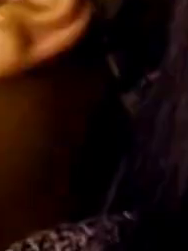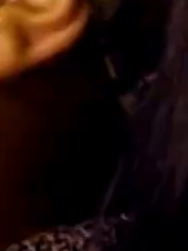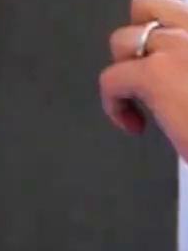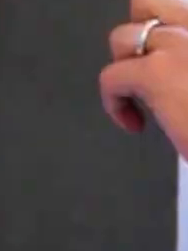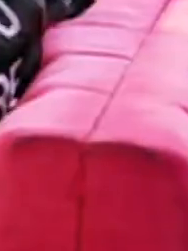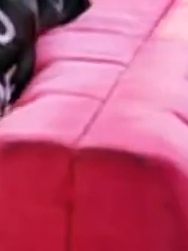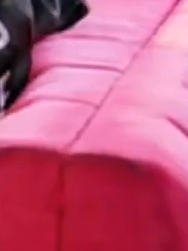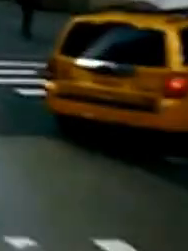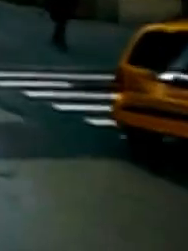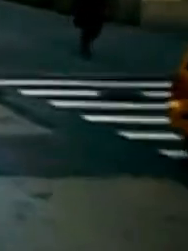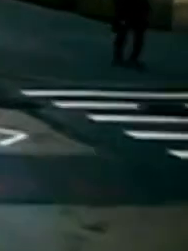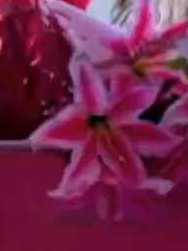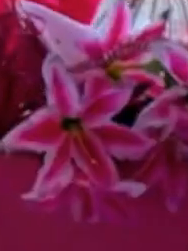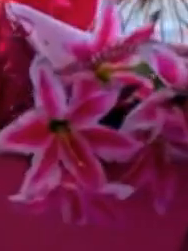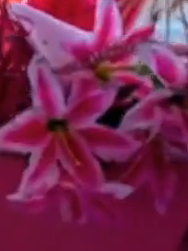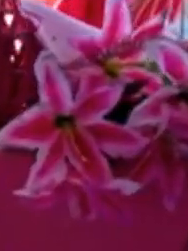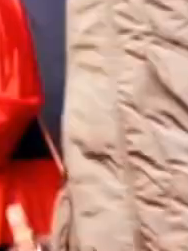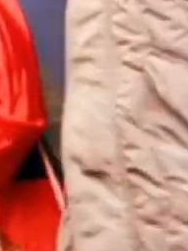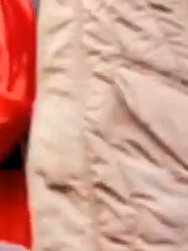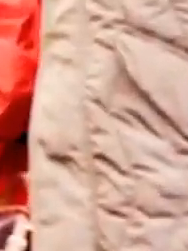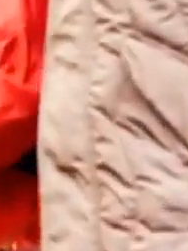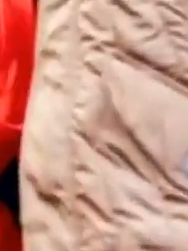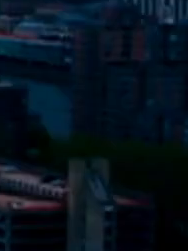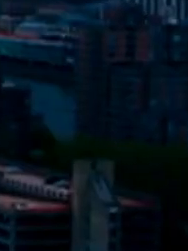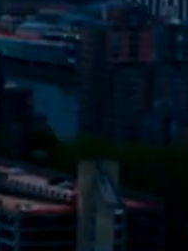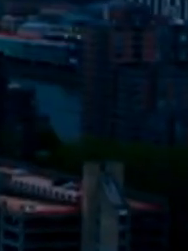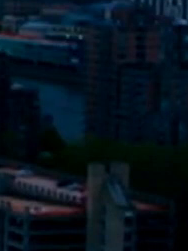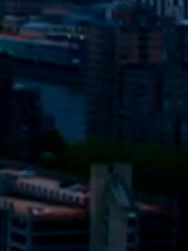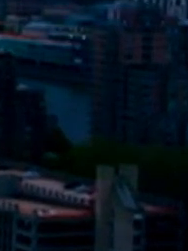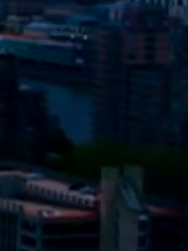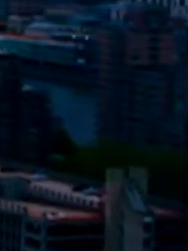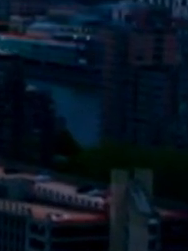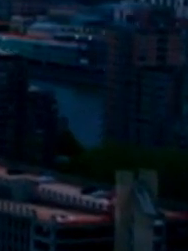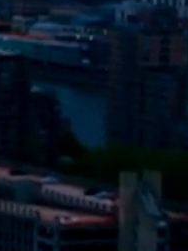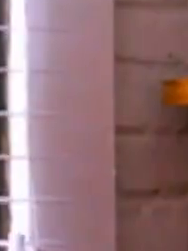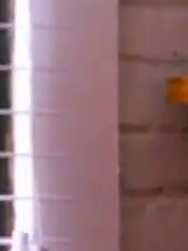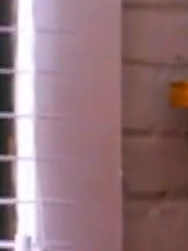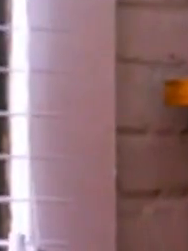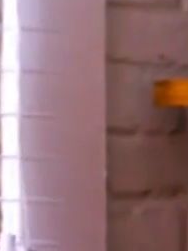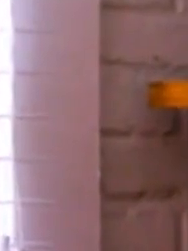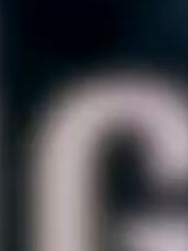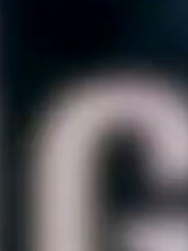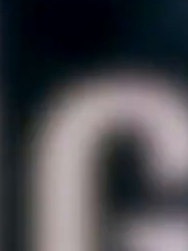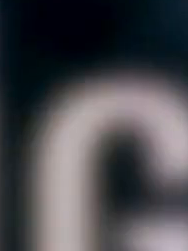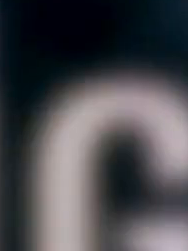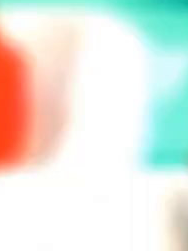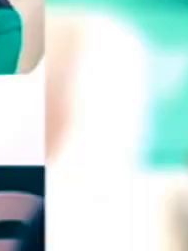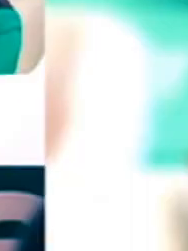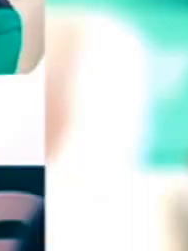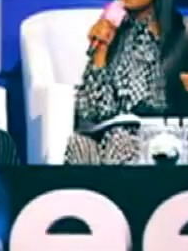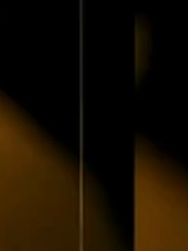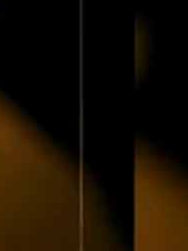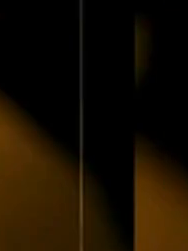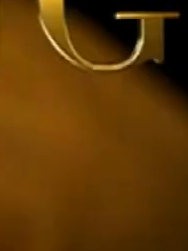way for me to introduce myself, I think, into America. Okay. I'm not a social media star. I do not get my stardom and fame